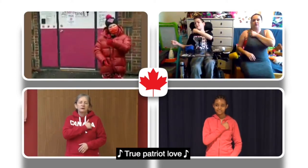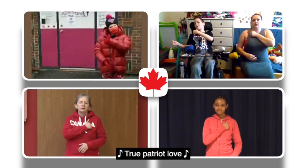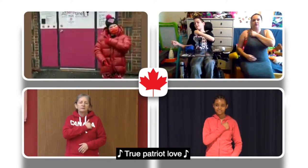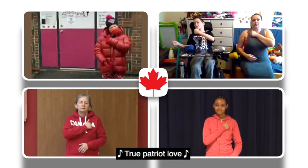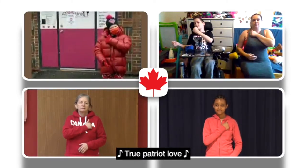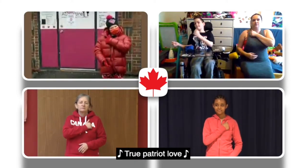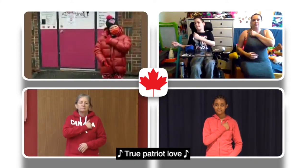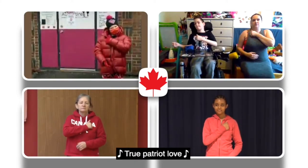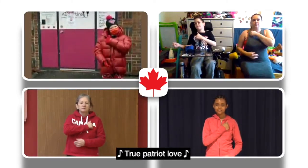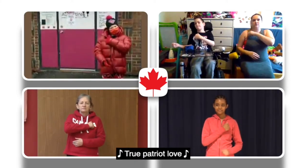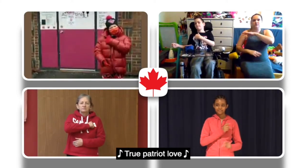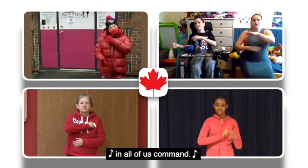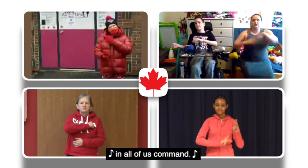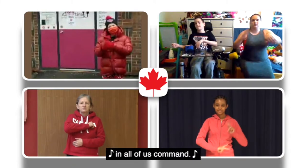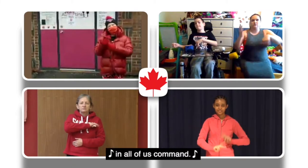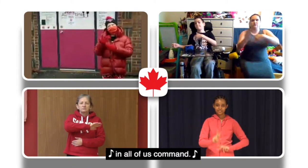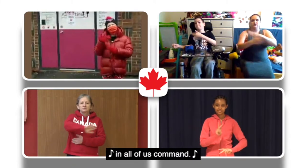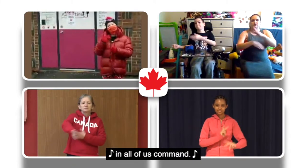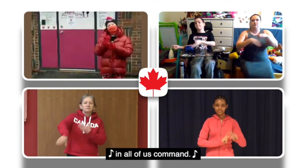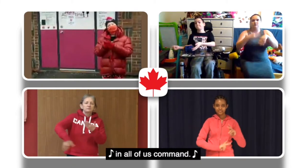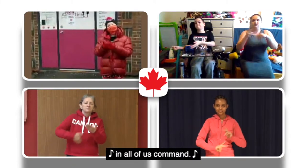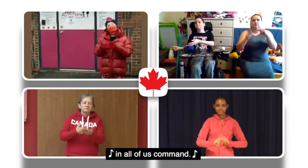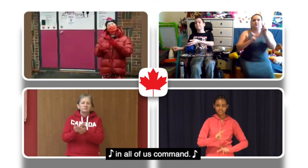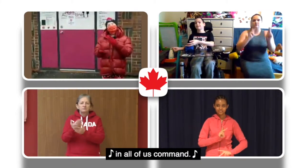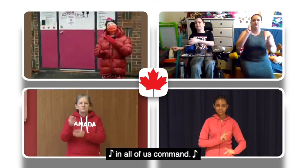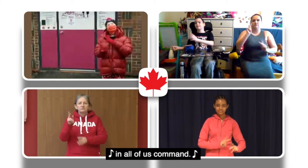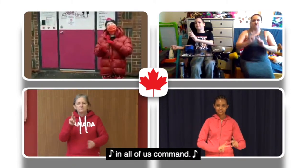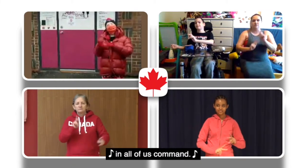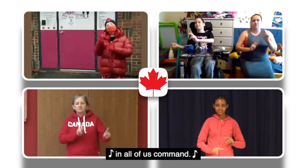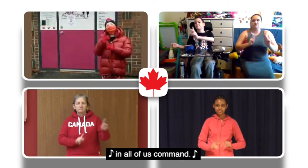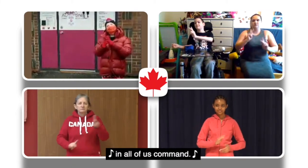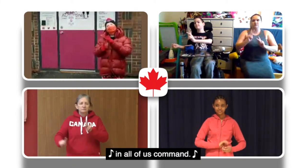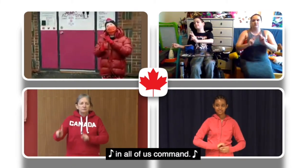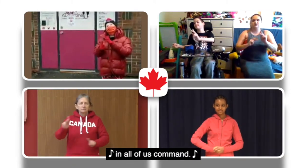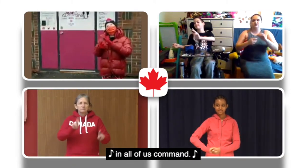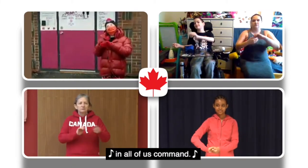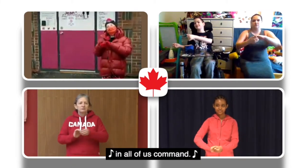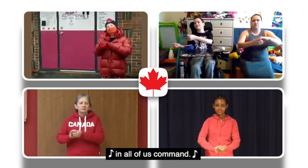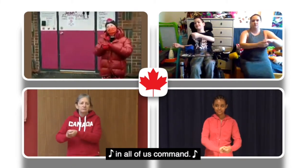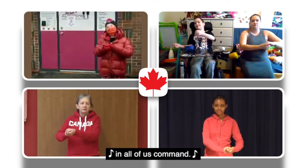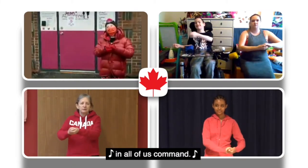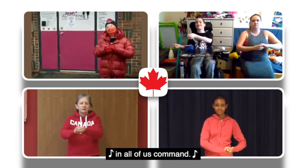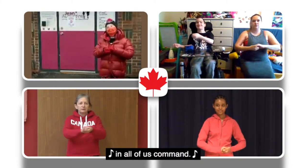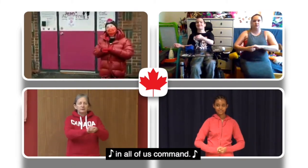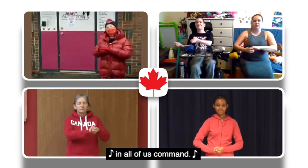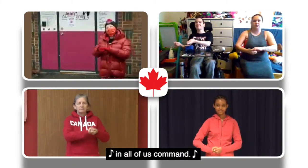patriot love in all of us